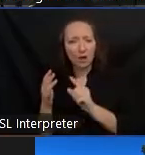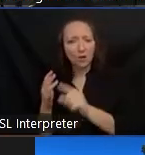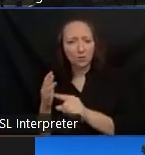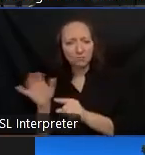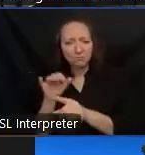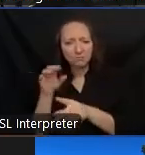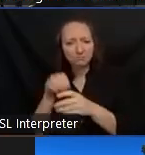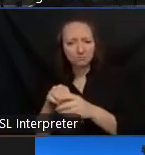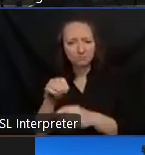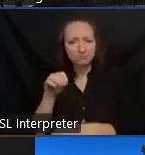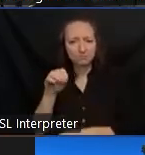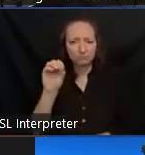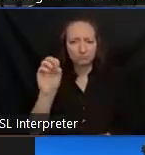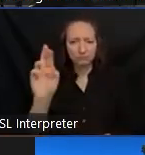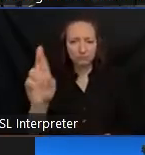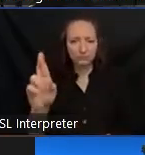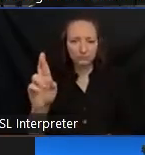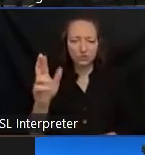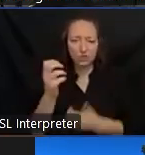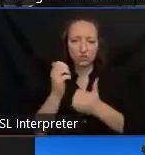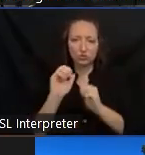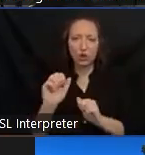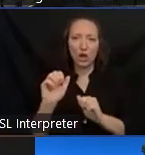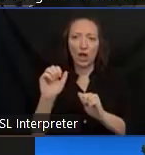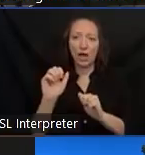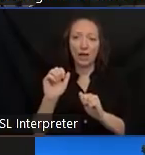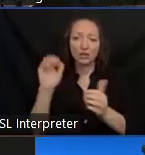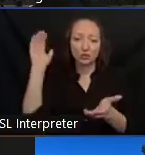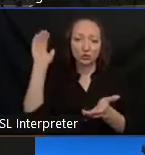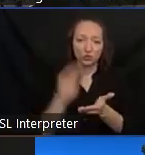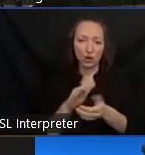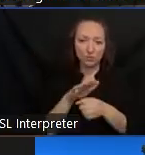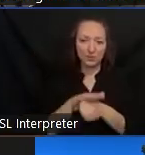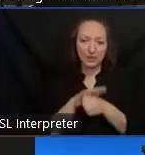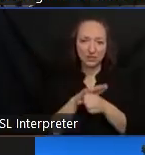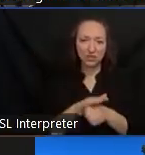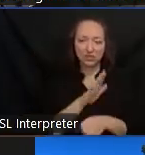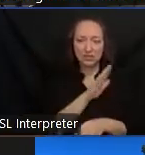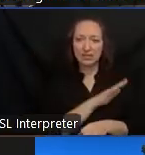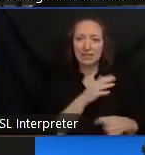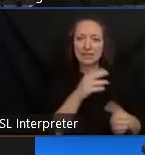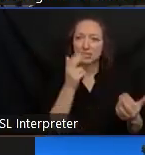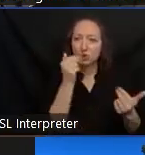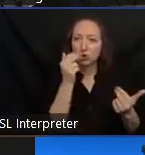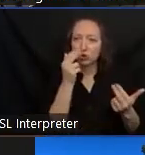to drop the tension, humor would suddenly spill out, and it was sometimes